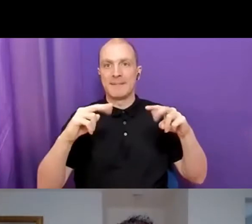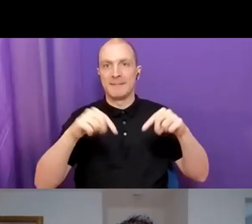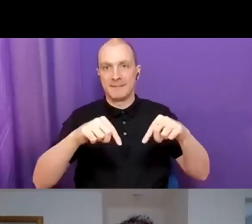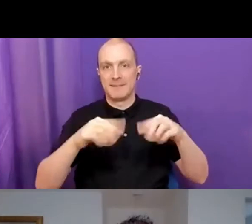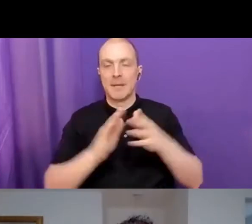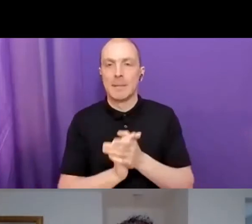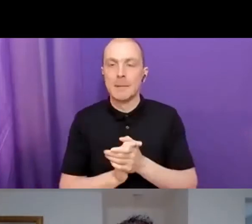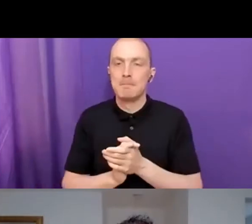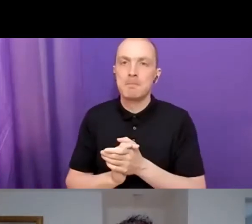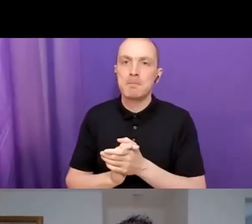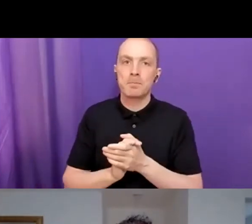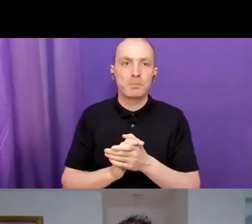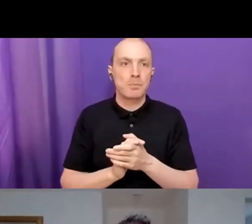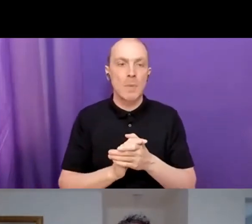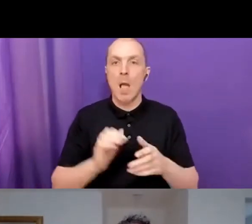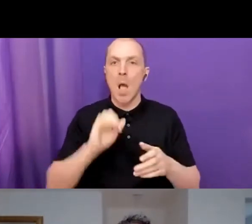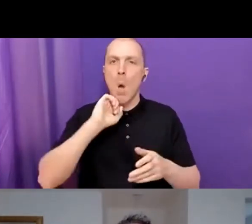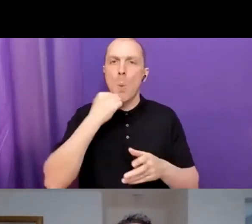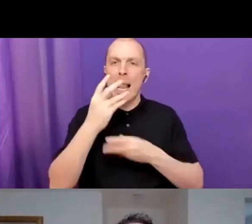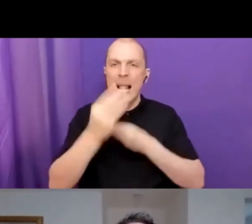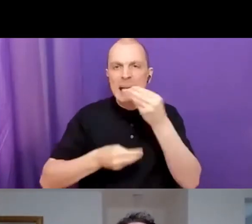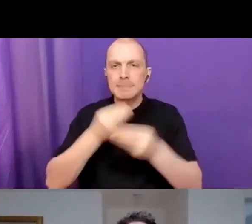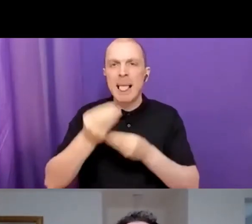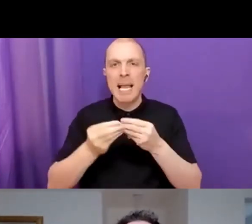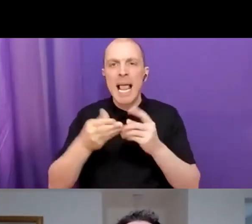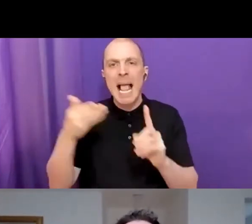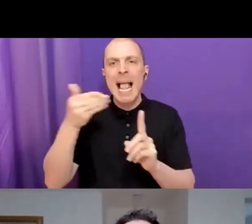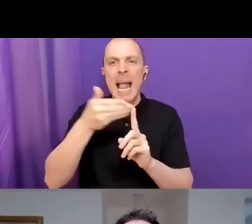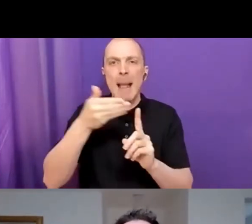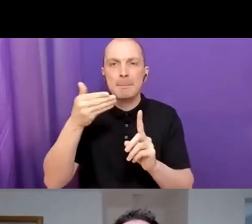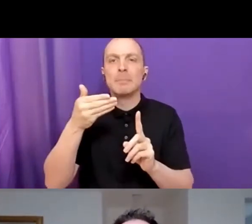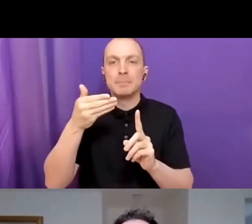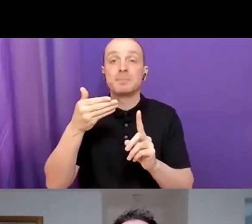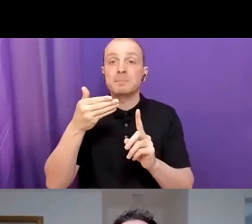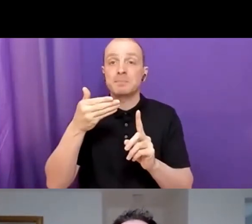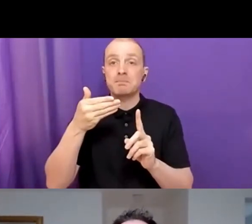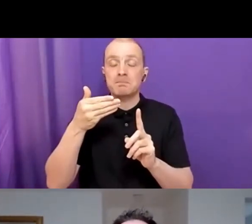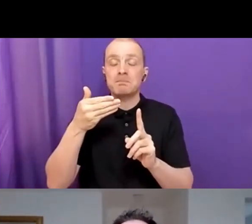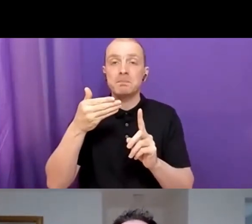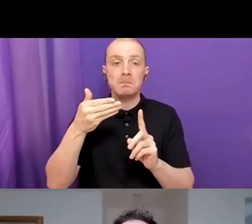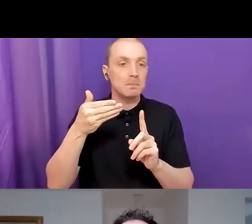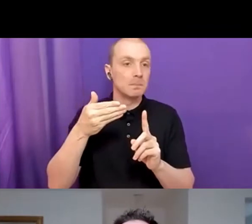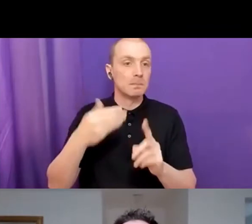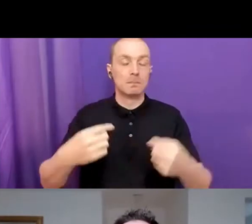scene a little bit and explain what we aim to achieve today, I and